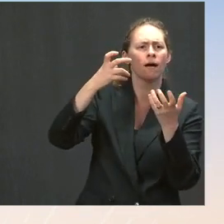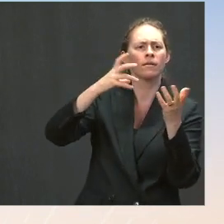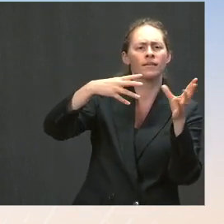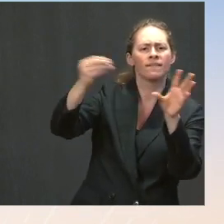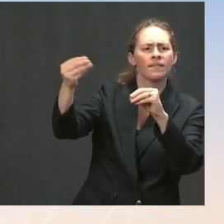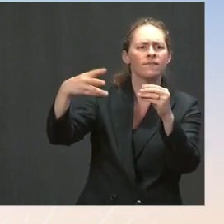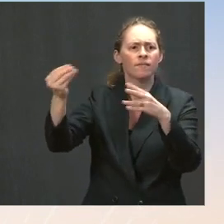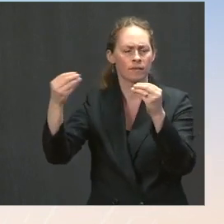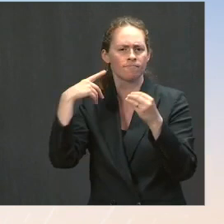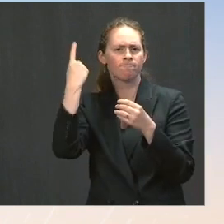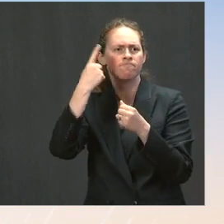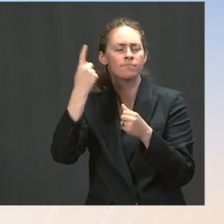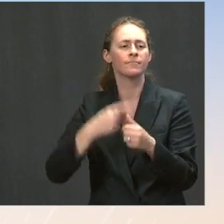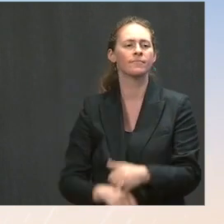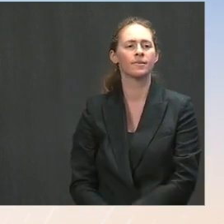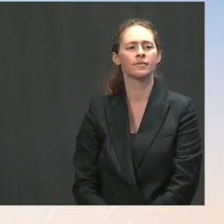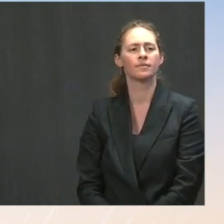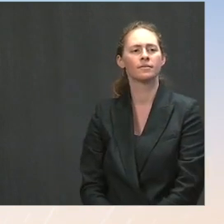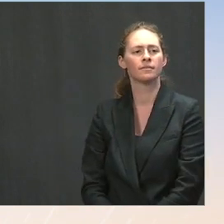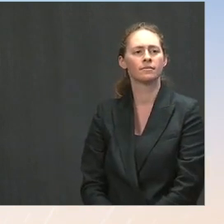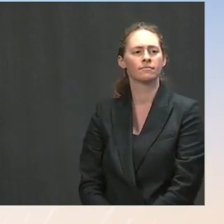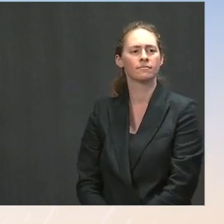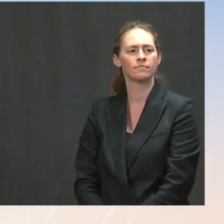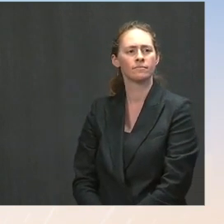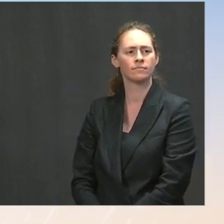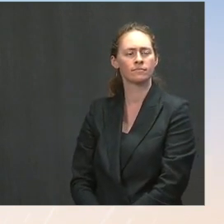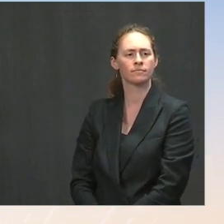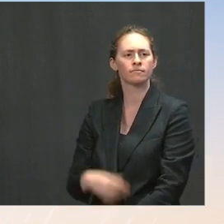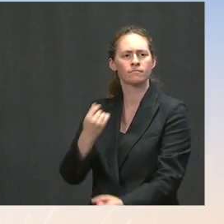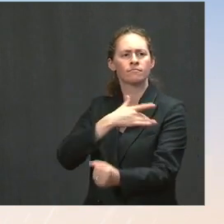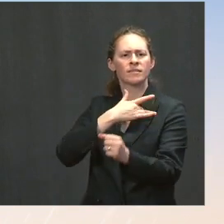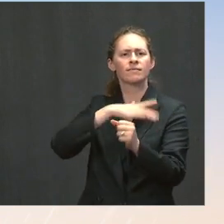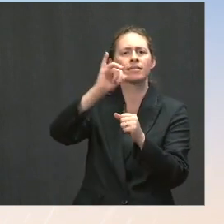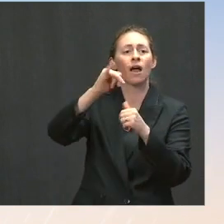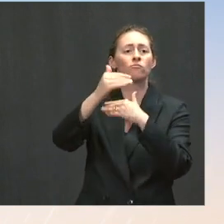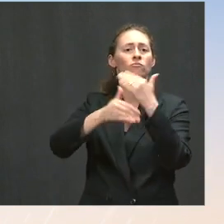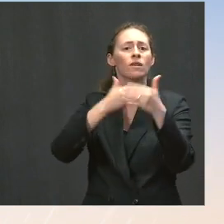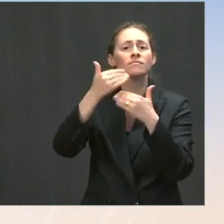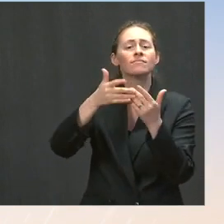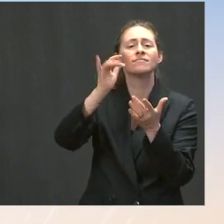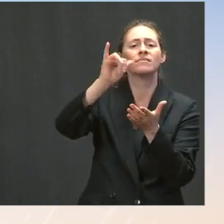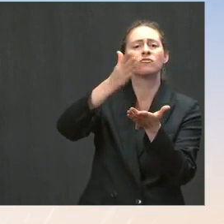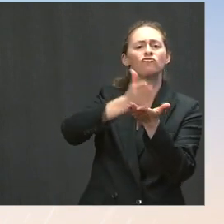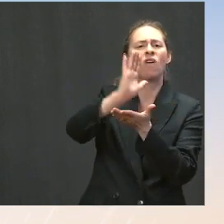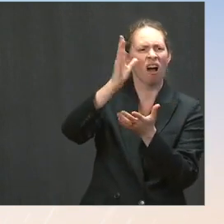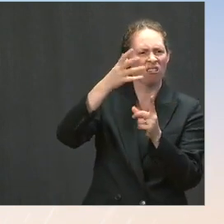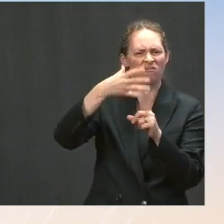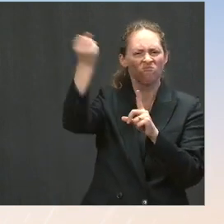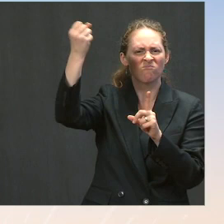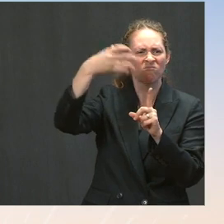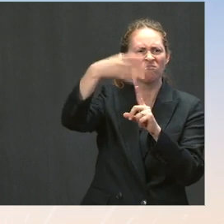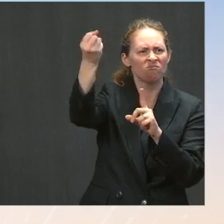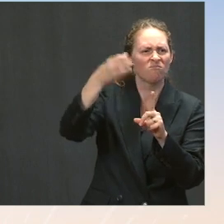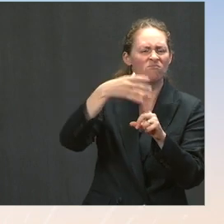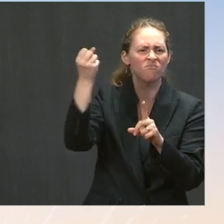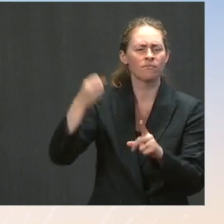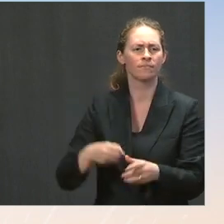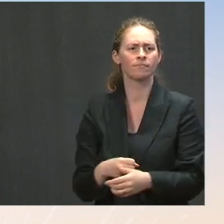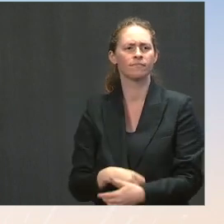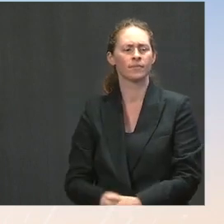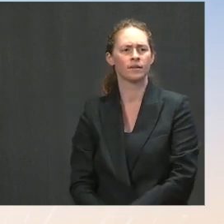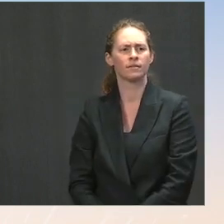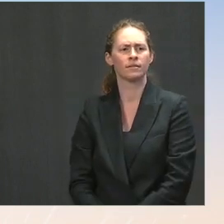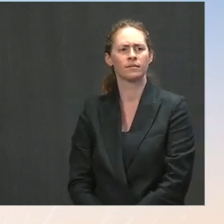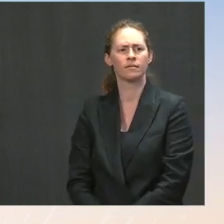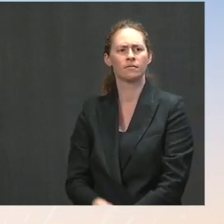rights by empowering asylum officers to make decisions in the immediate moment for expedited removal. What's your response to that